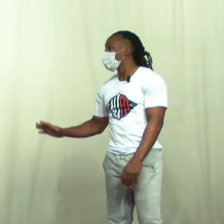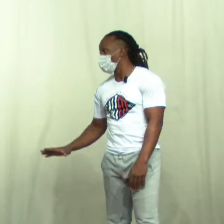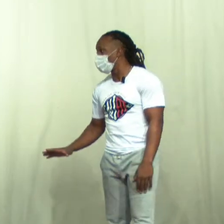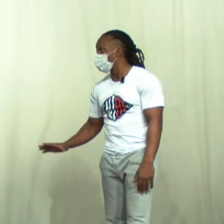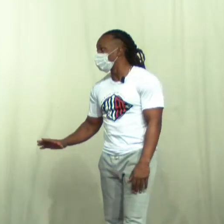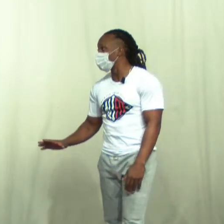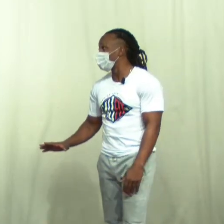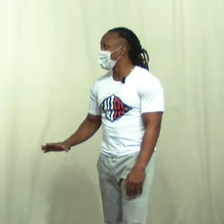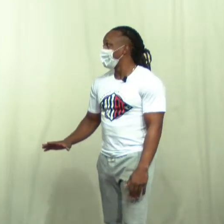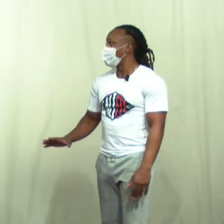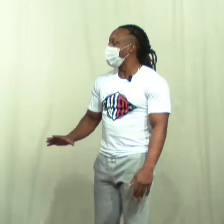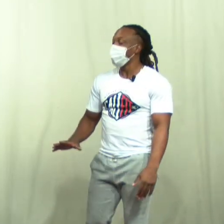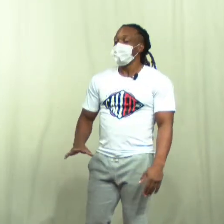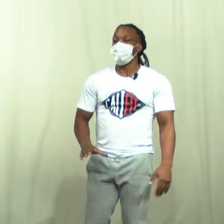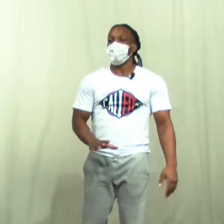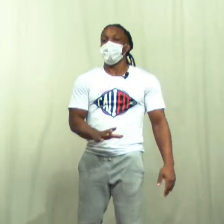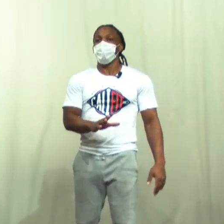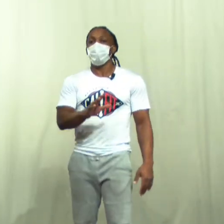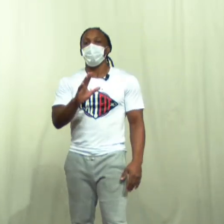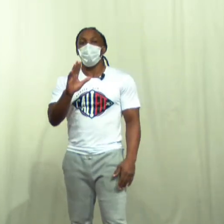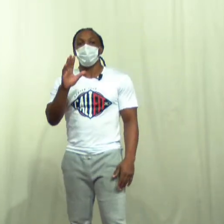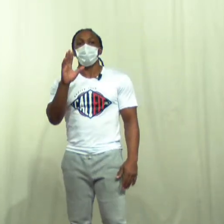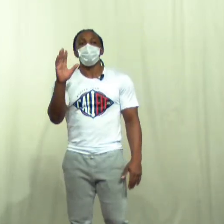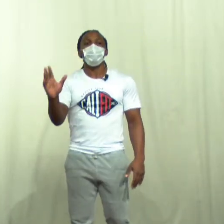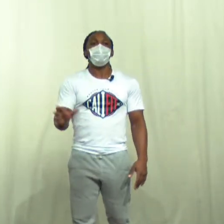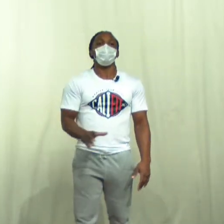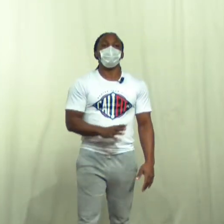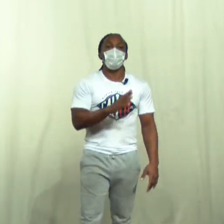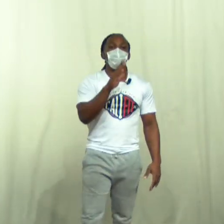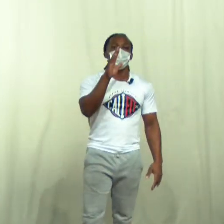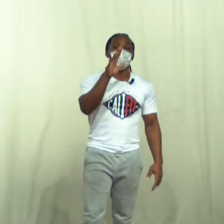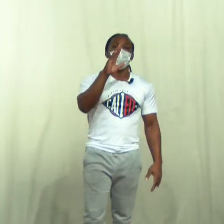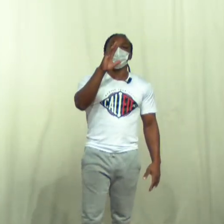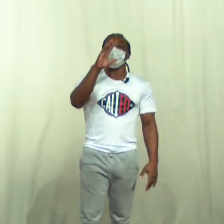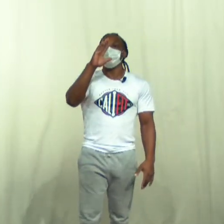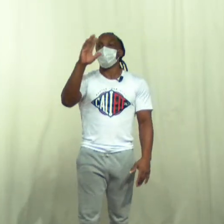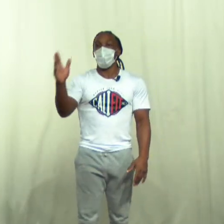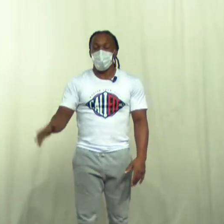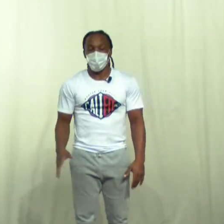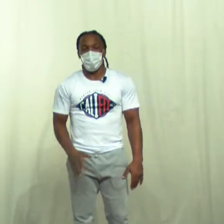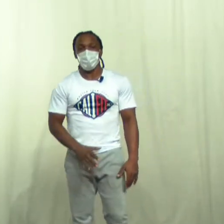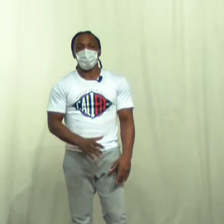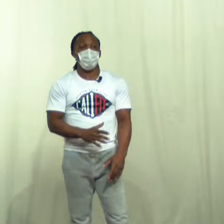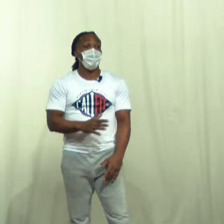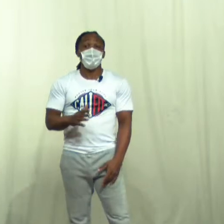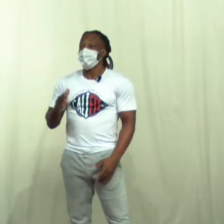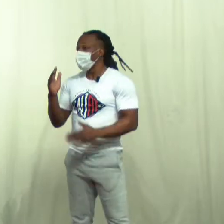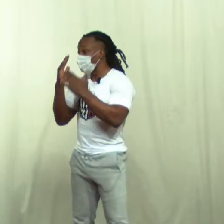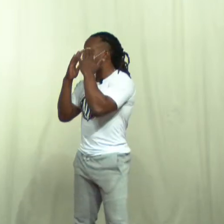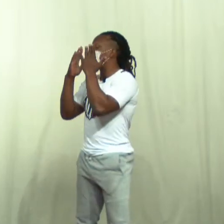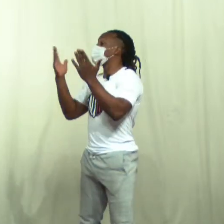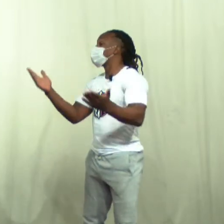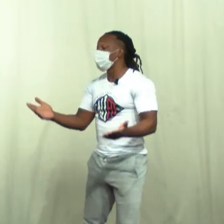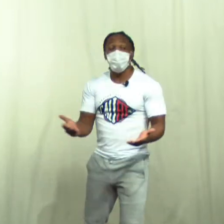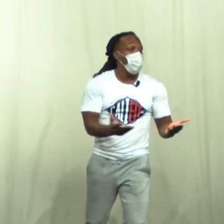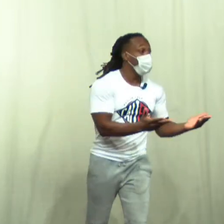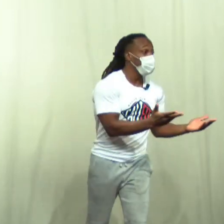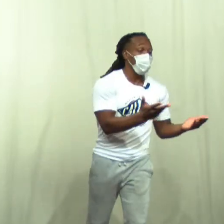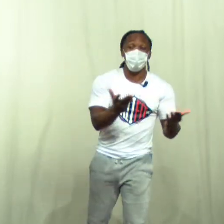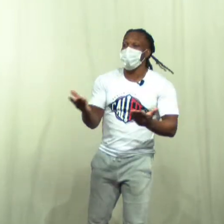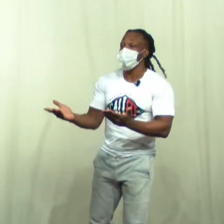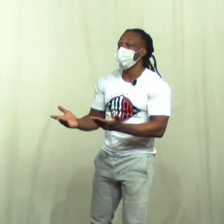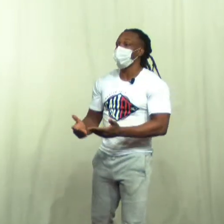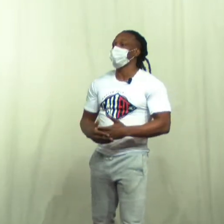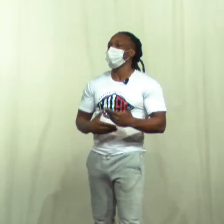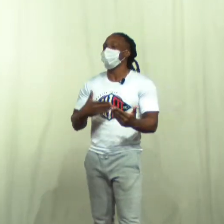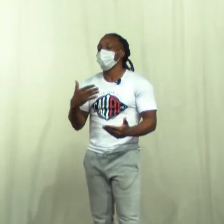eyes closed. Oh boy. All right. So we're as human beings, we're very reliant on our eyesight. That's why our eyes are in front of our head,